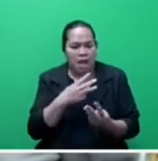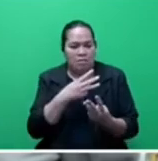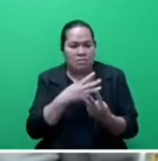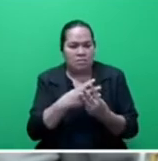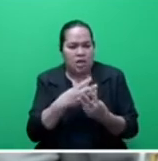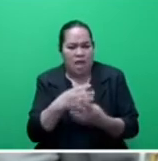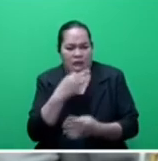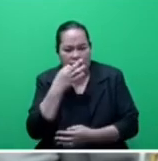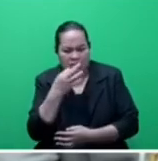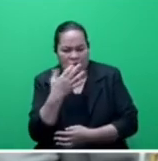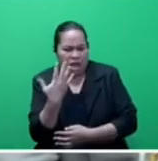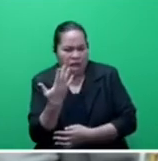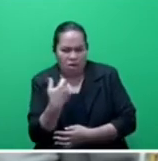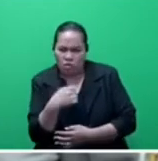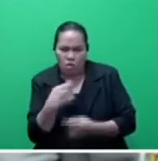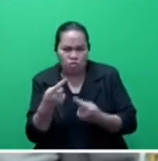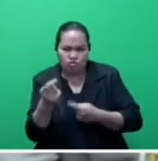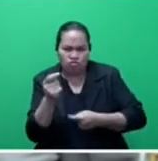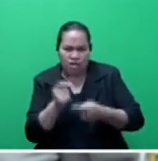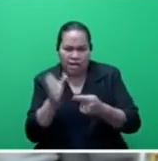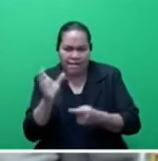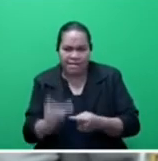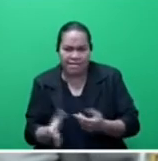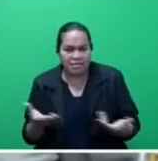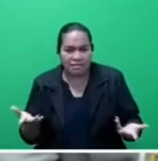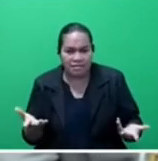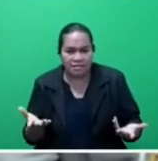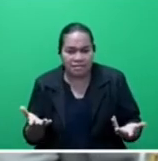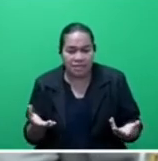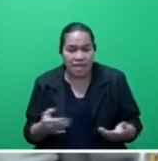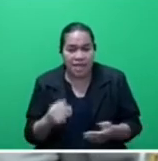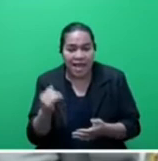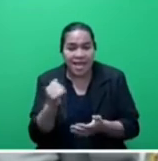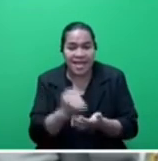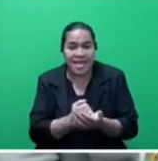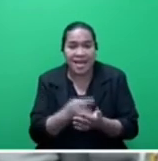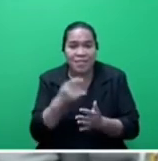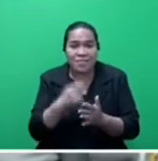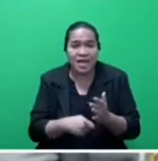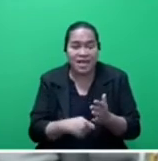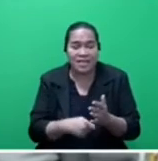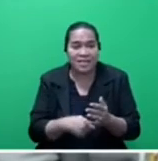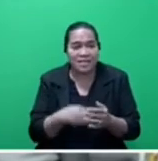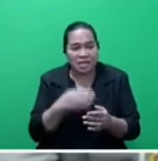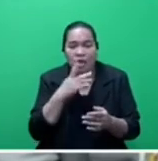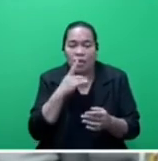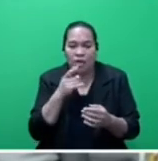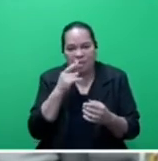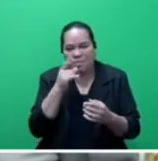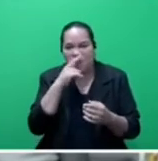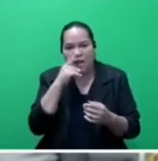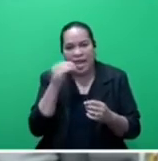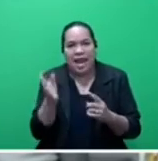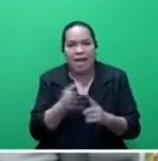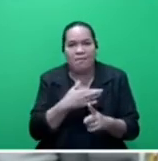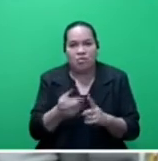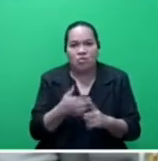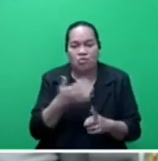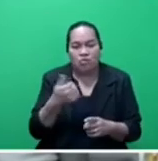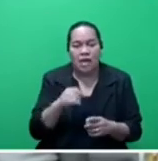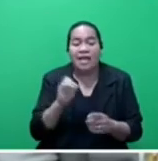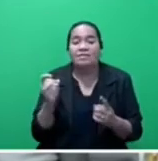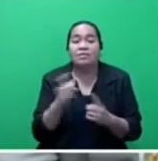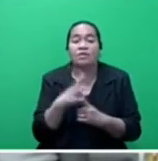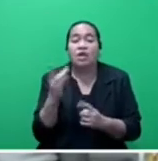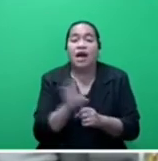there no takers? This income tax concession can be open to abuse, Honorable Speaker, especially by those